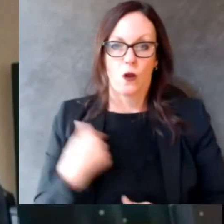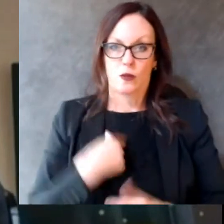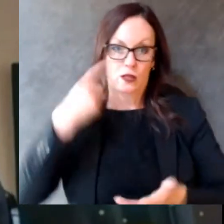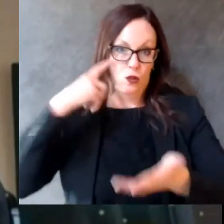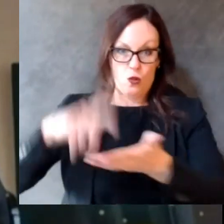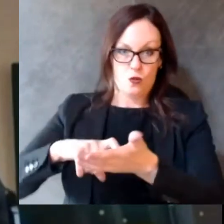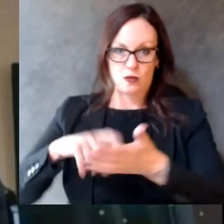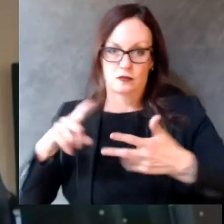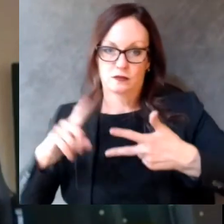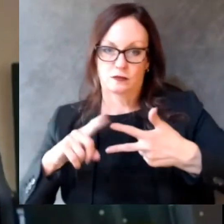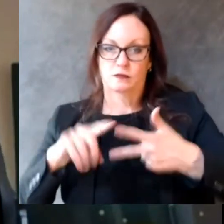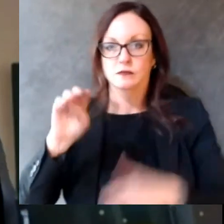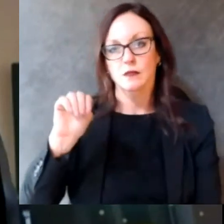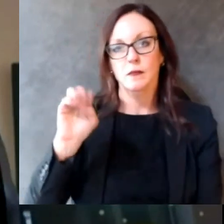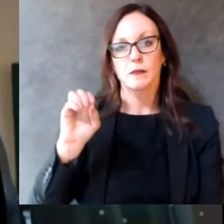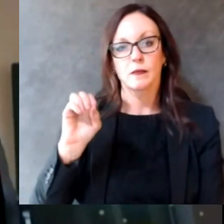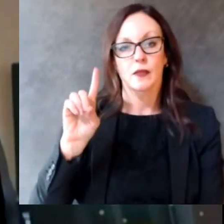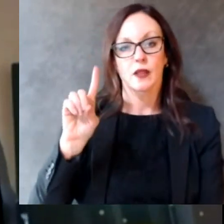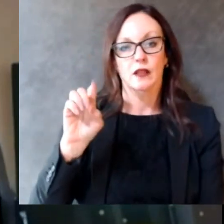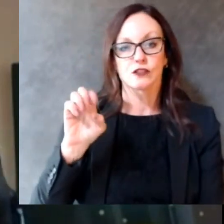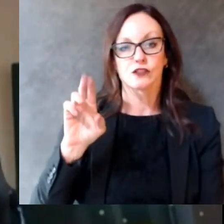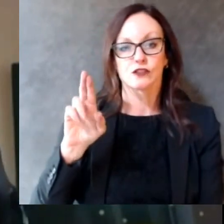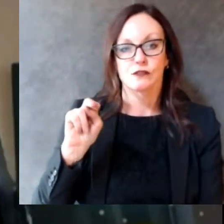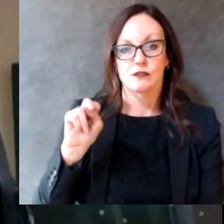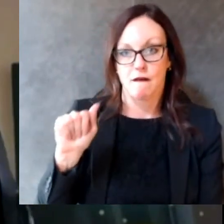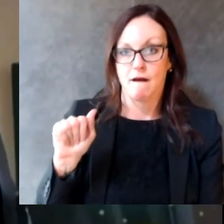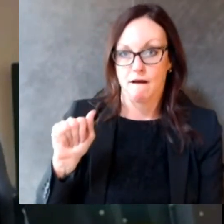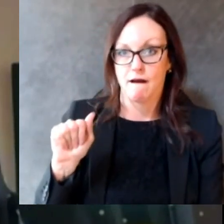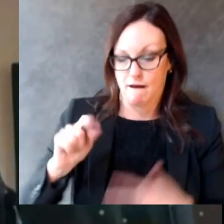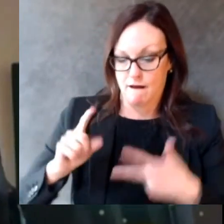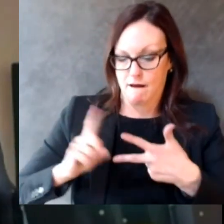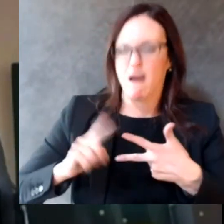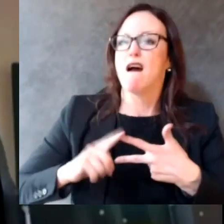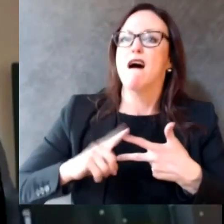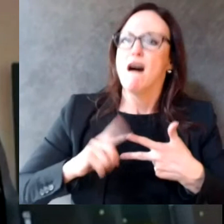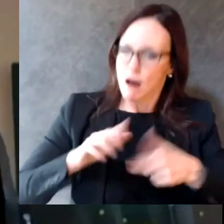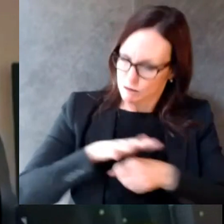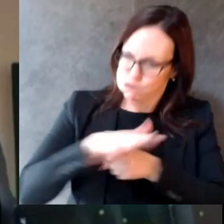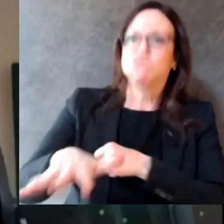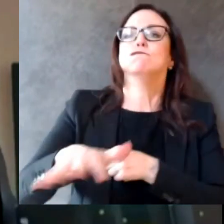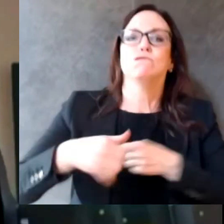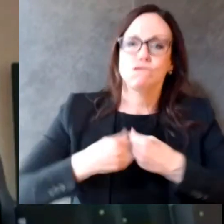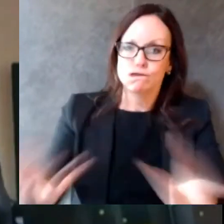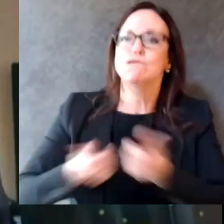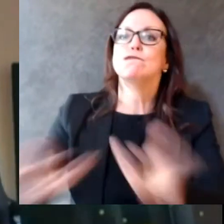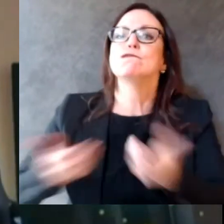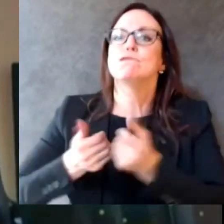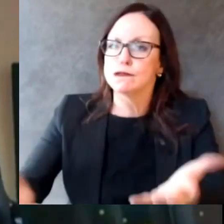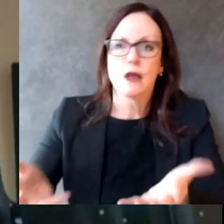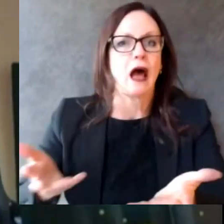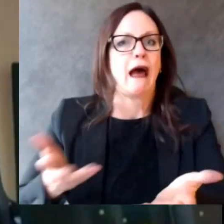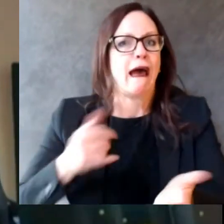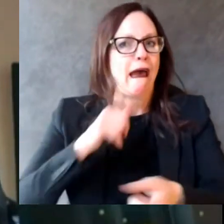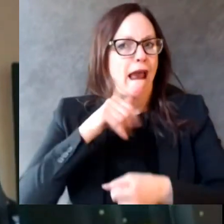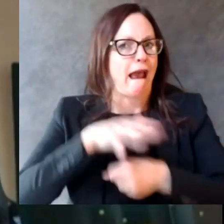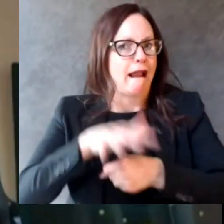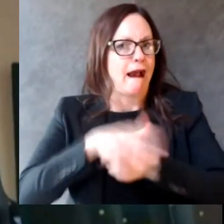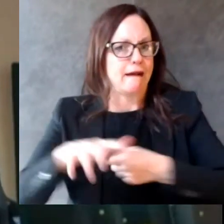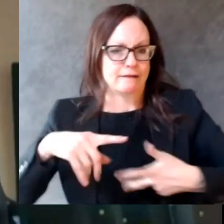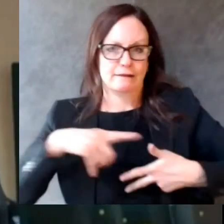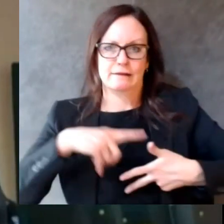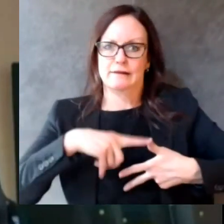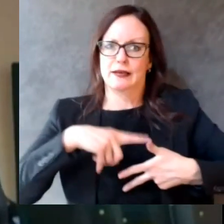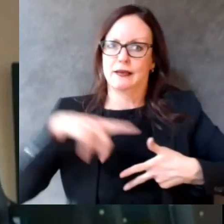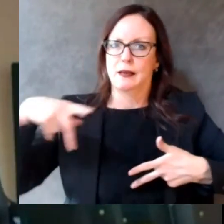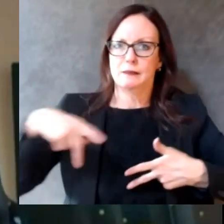request supplies of Pfizer vaccine. And again, this is something I